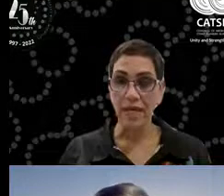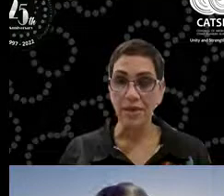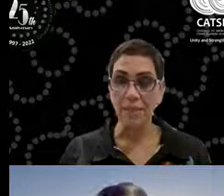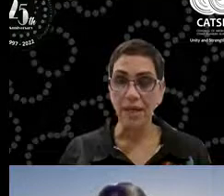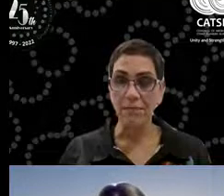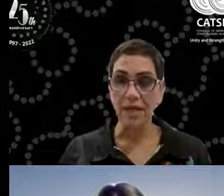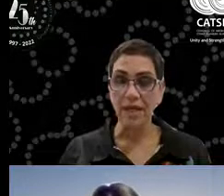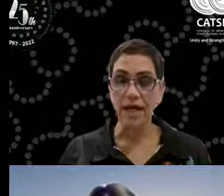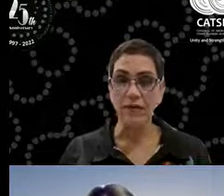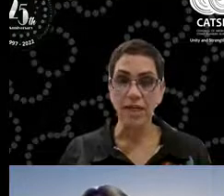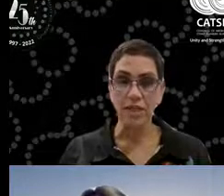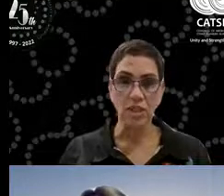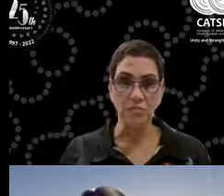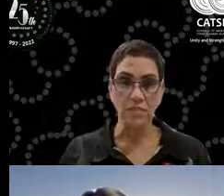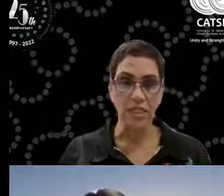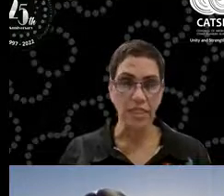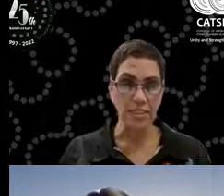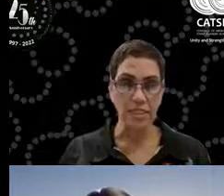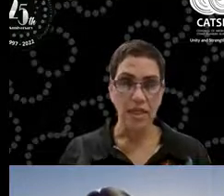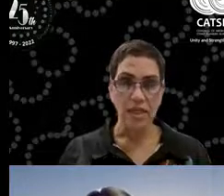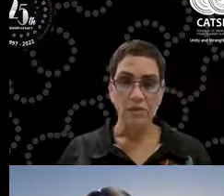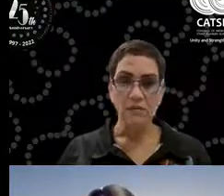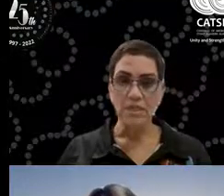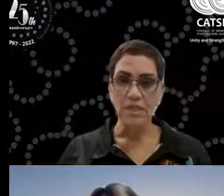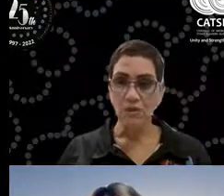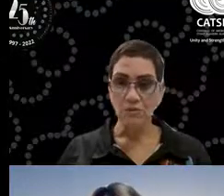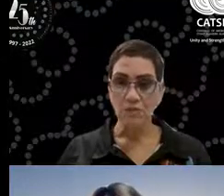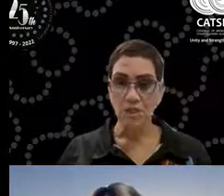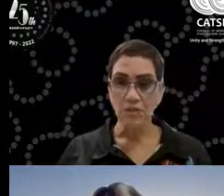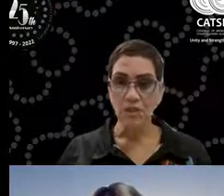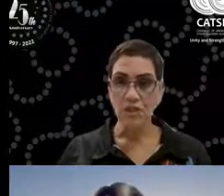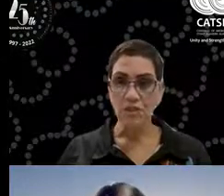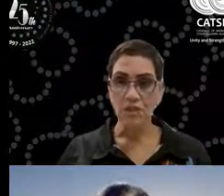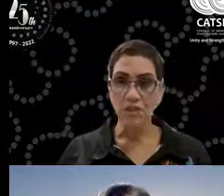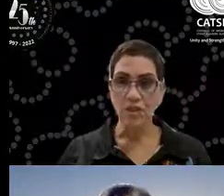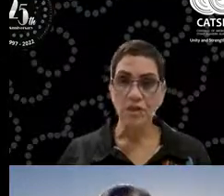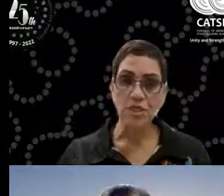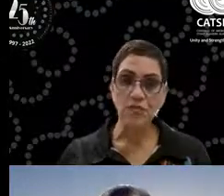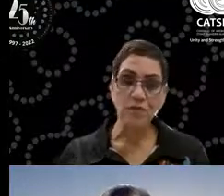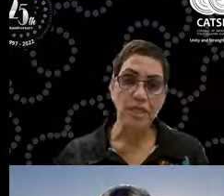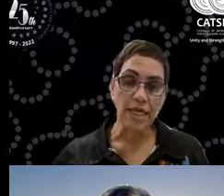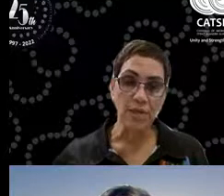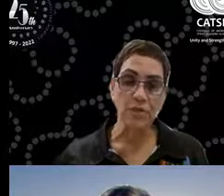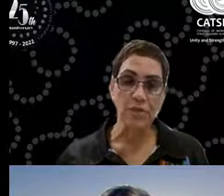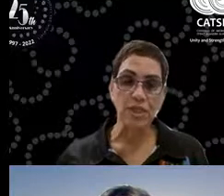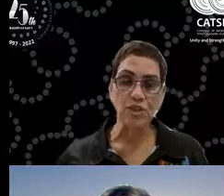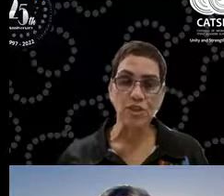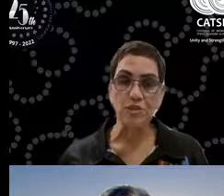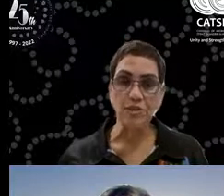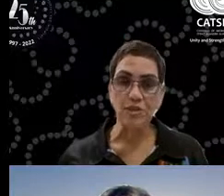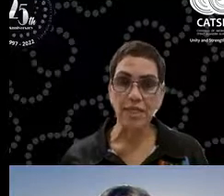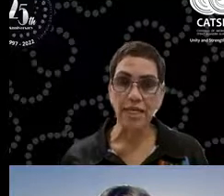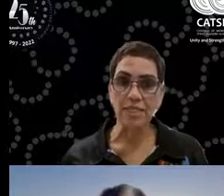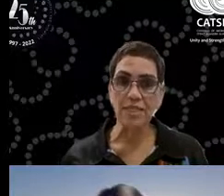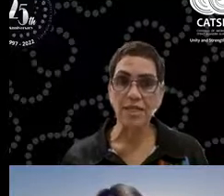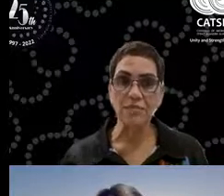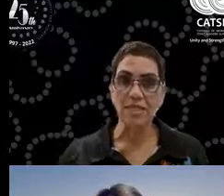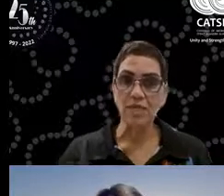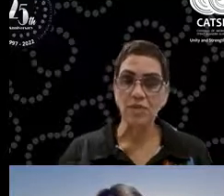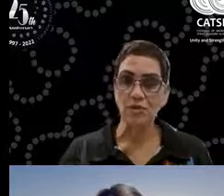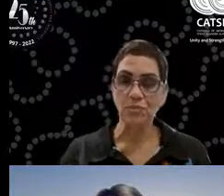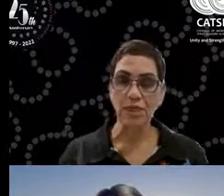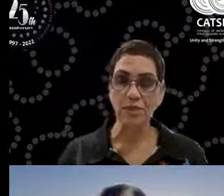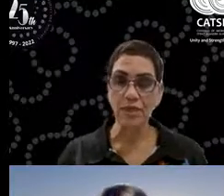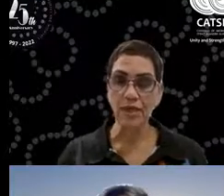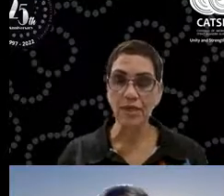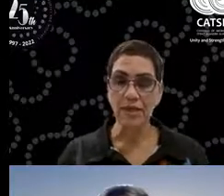explanation of what the name Mullumbimby actually means. The reason why we've chosen the traditional owners from the Canberra region is because Katsunam